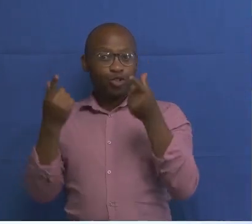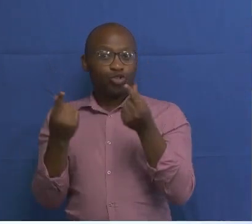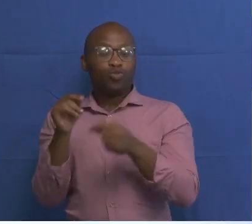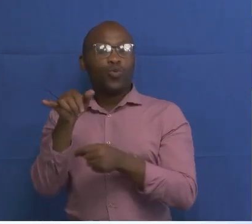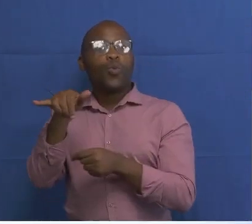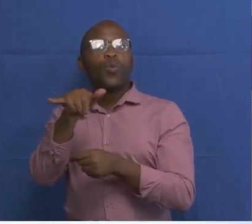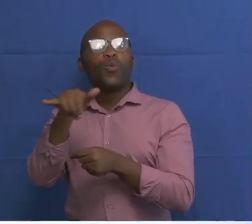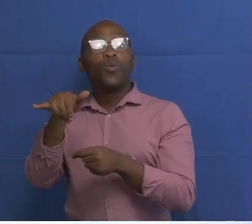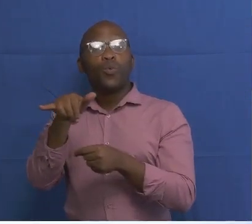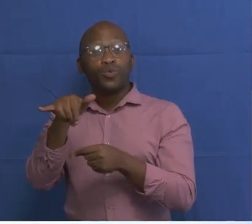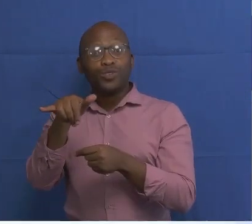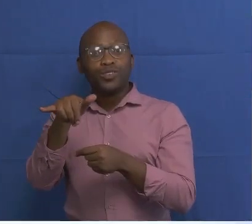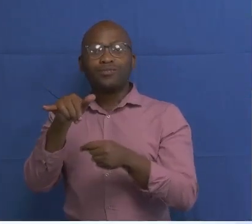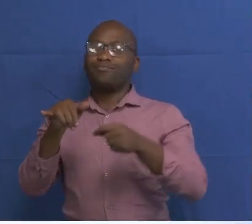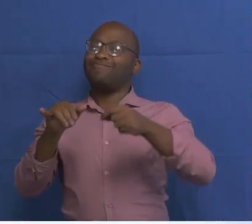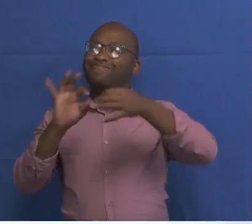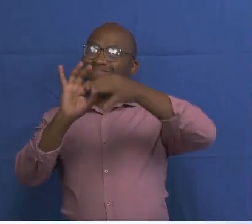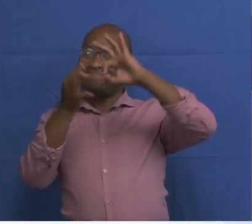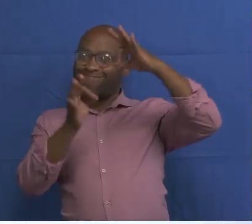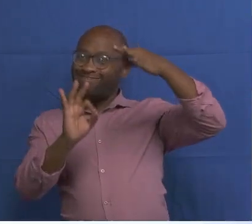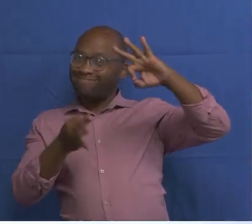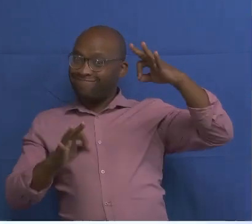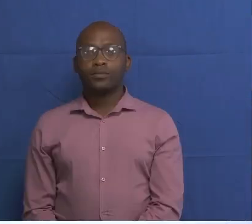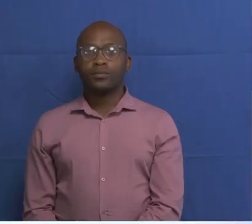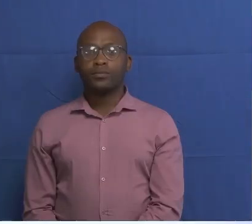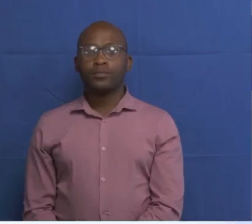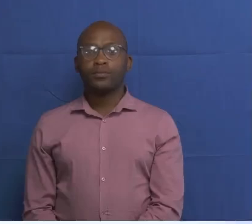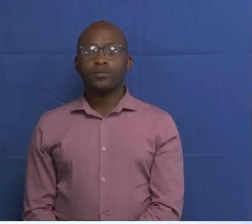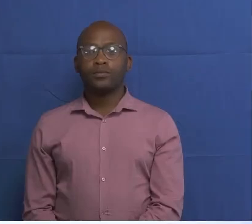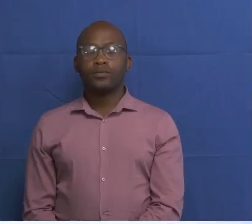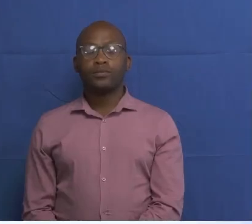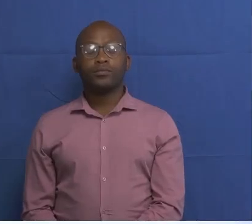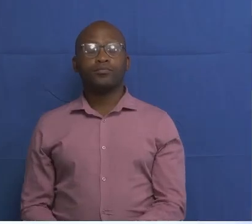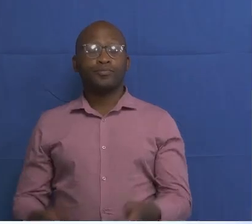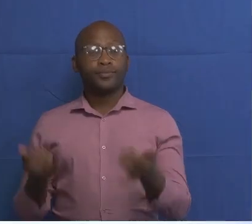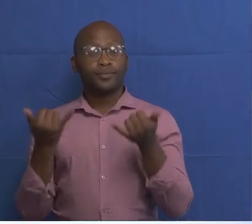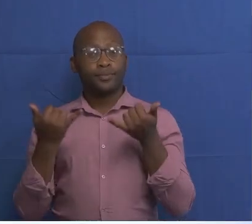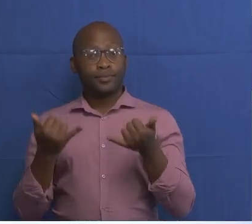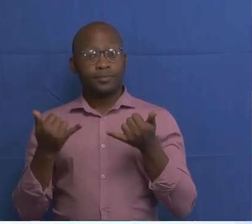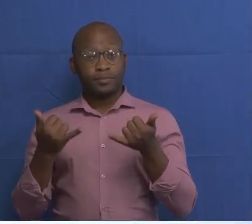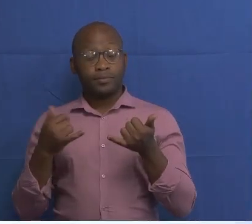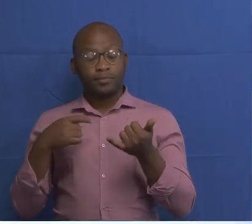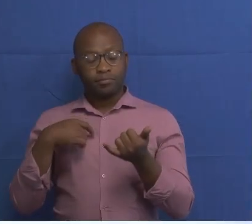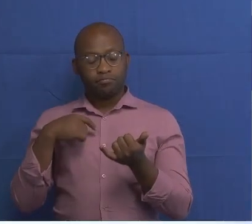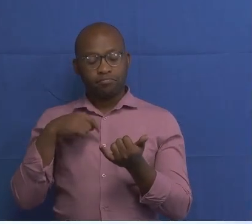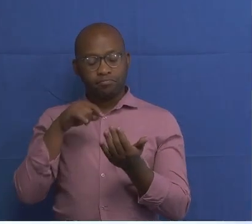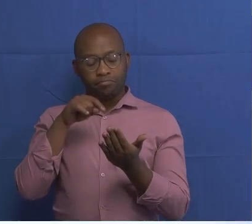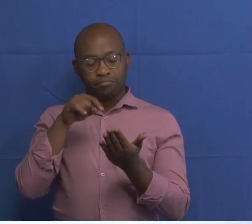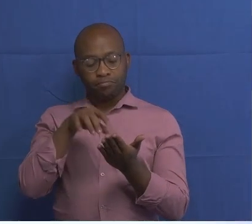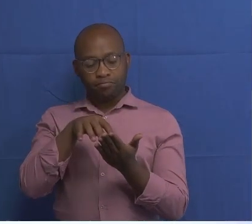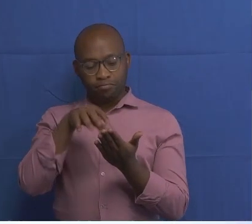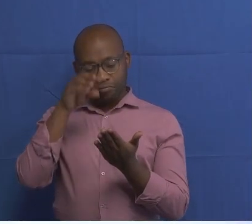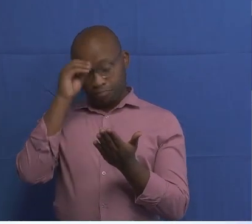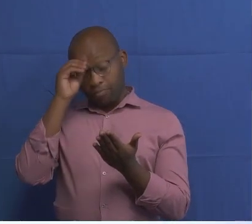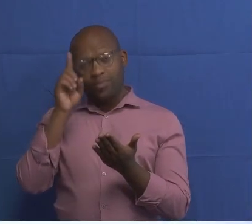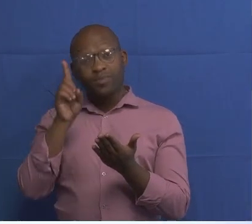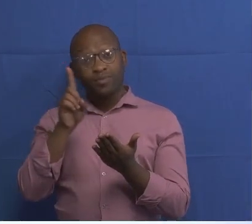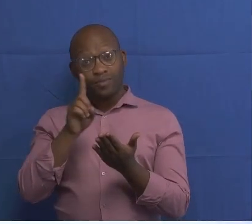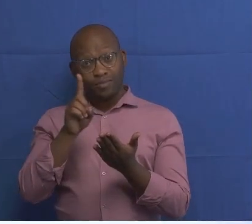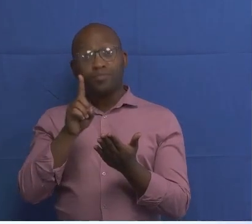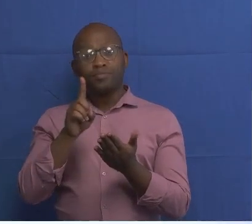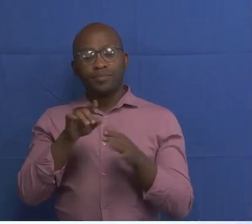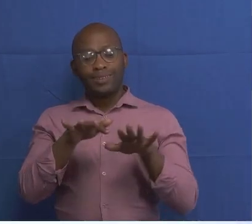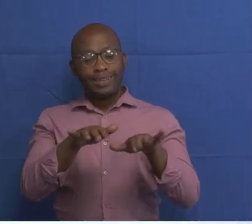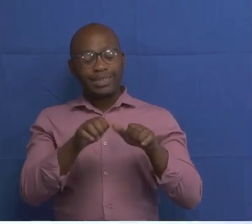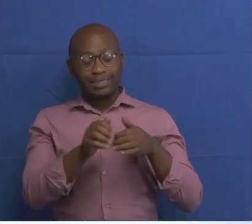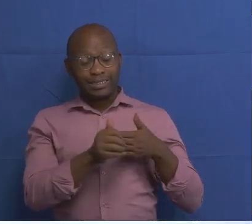at concepts in inheritance for your full understanding. For today's lesson, we are going to be using the examination guidelines